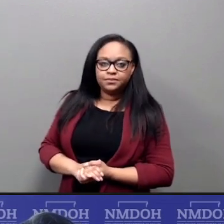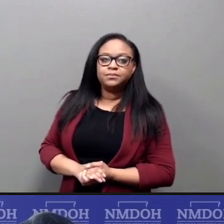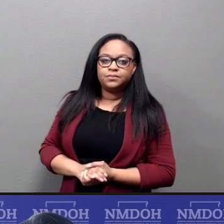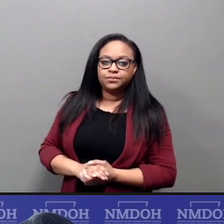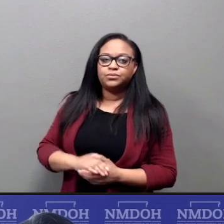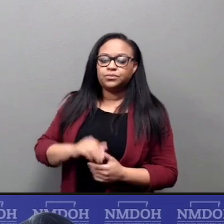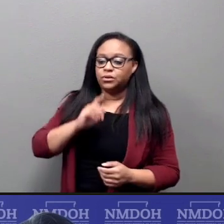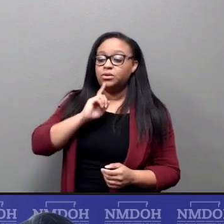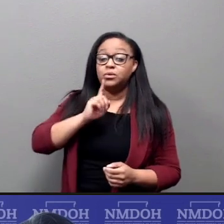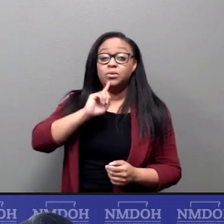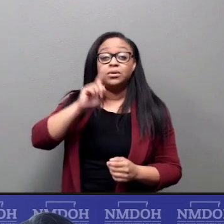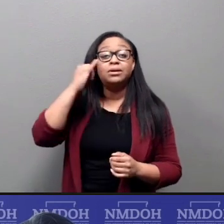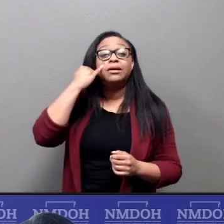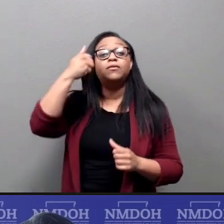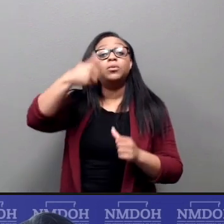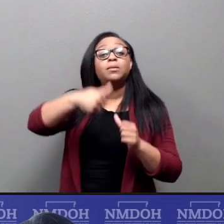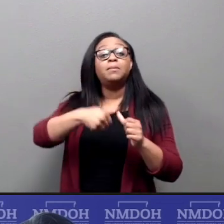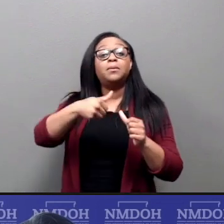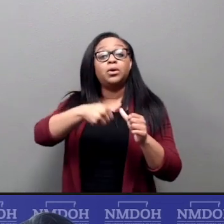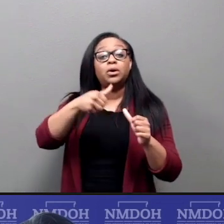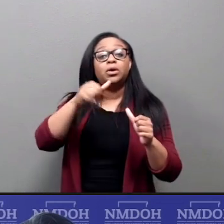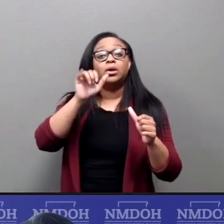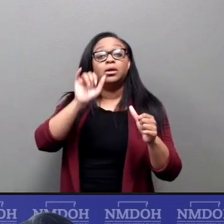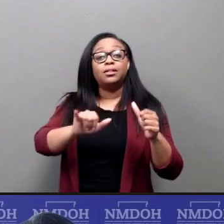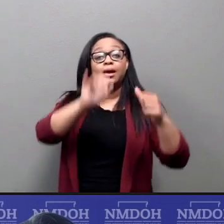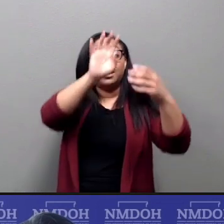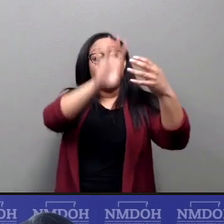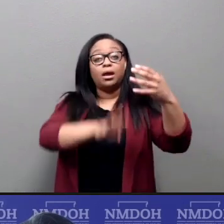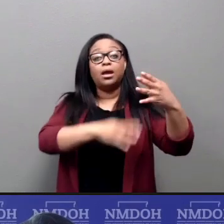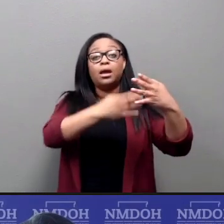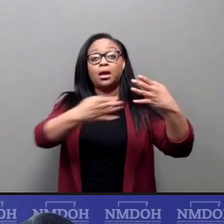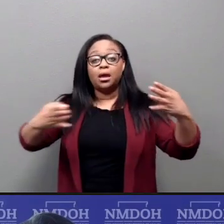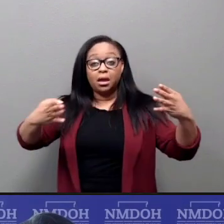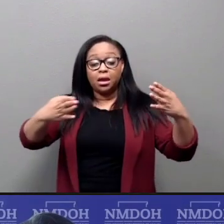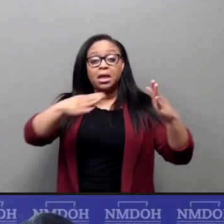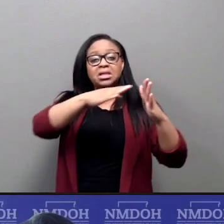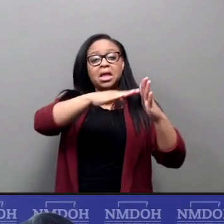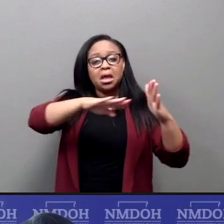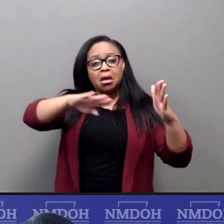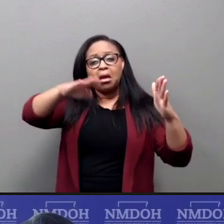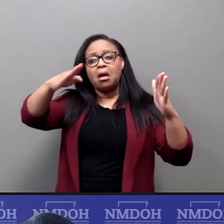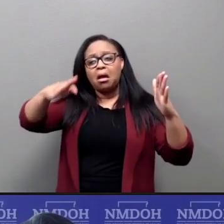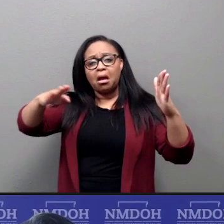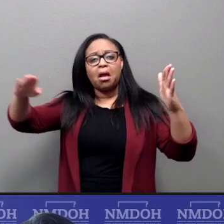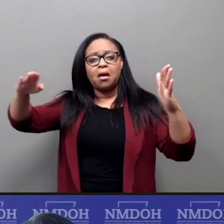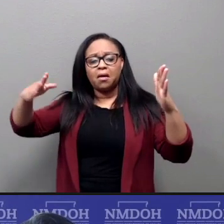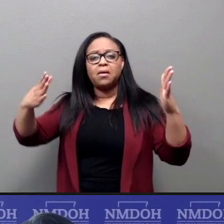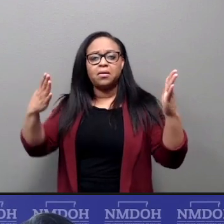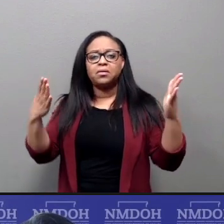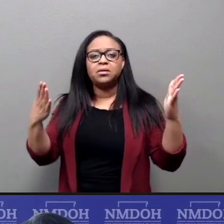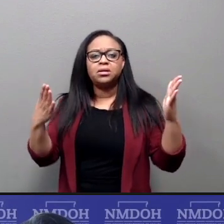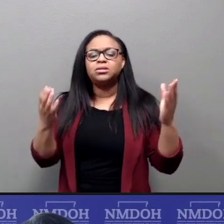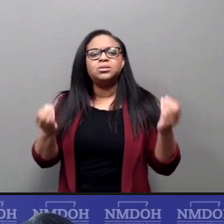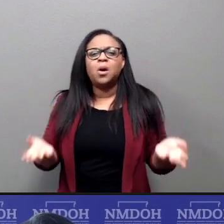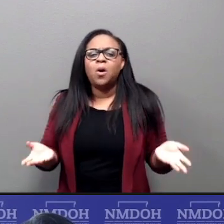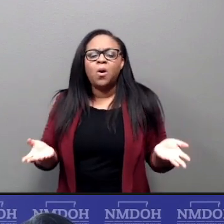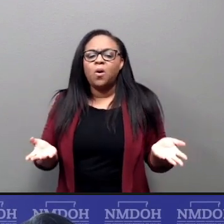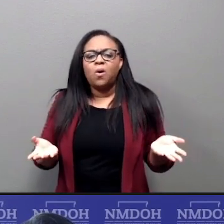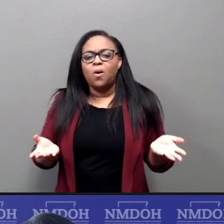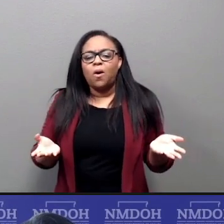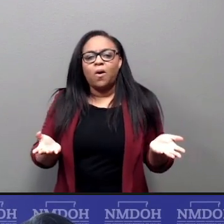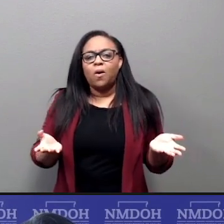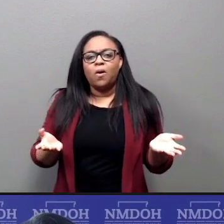then gets way better. It's a very shallow curve. I would say of the last 10 people of my patients that I've